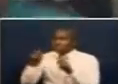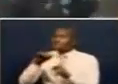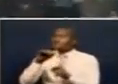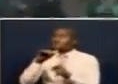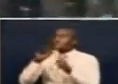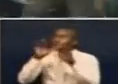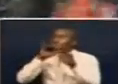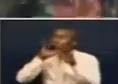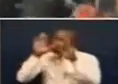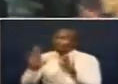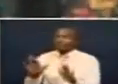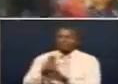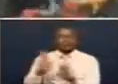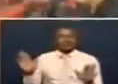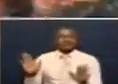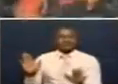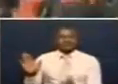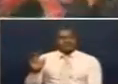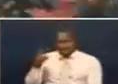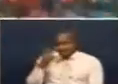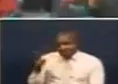that if you look at that whole NACA